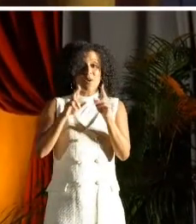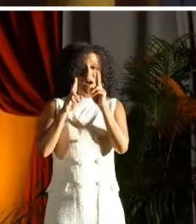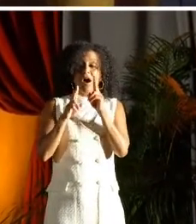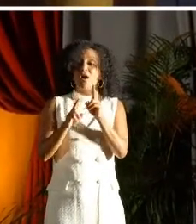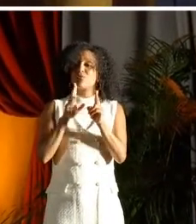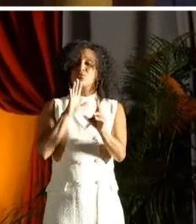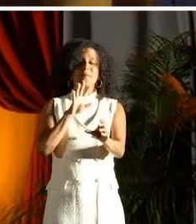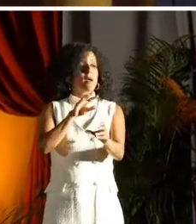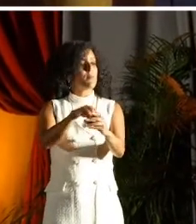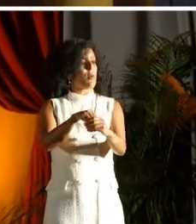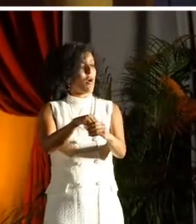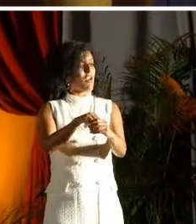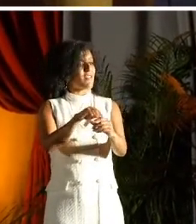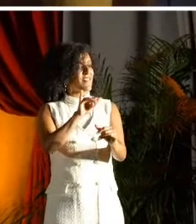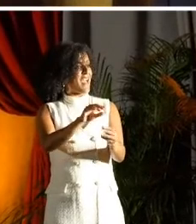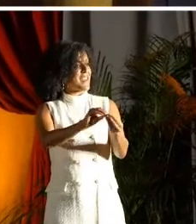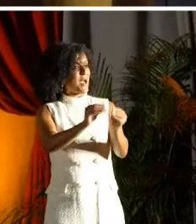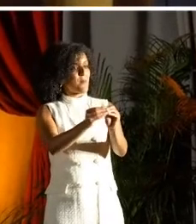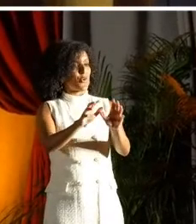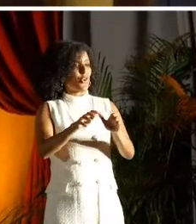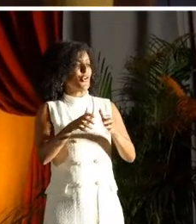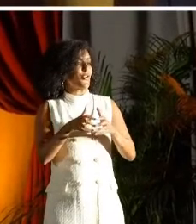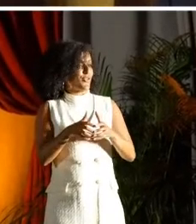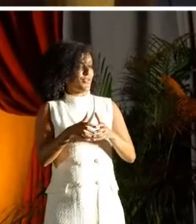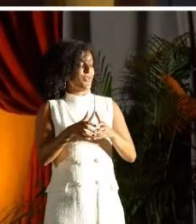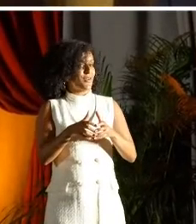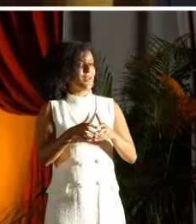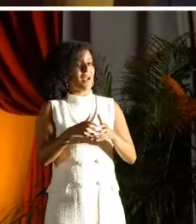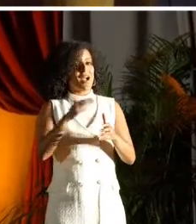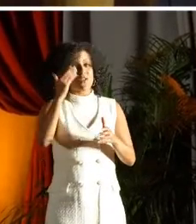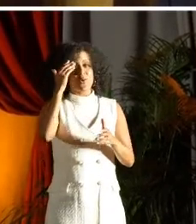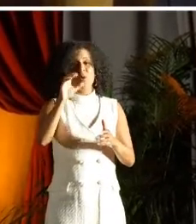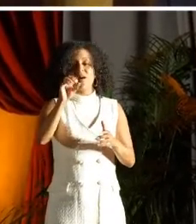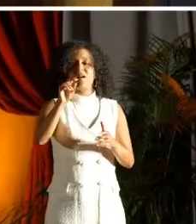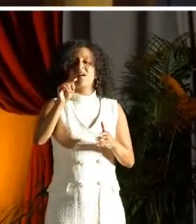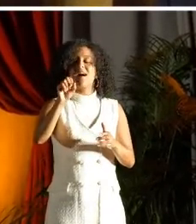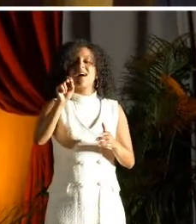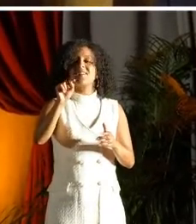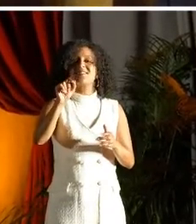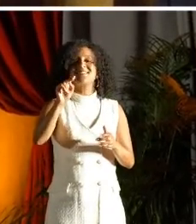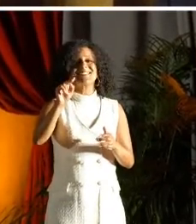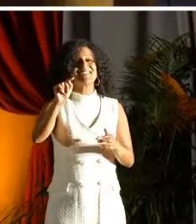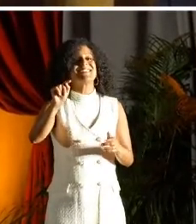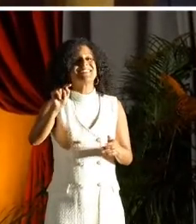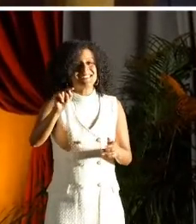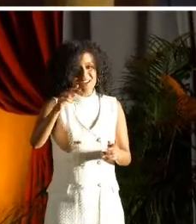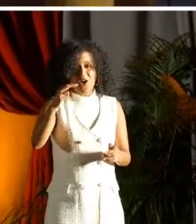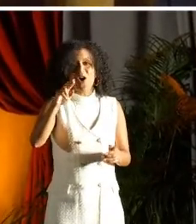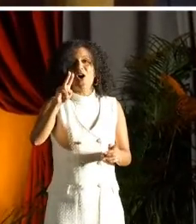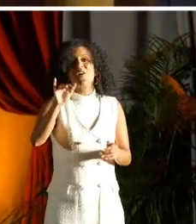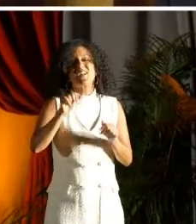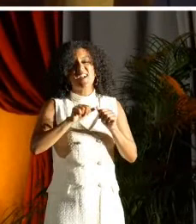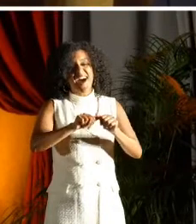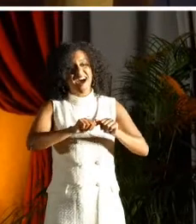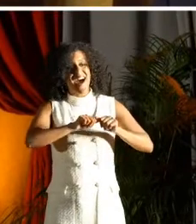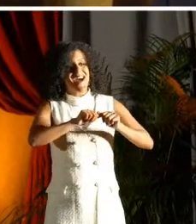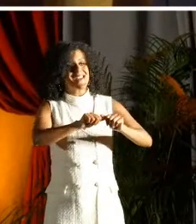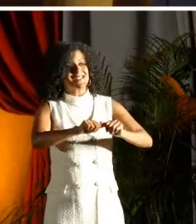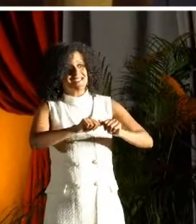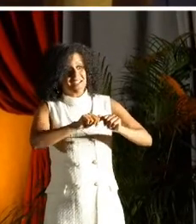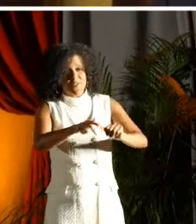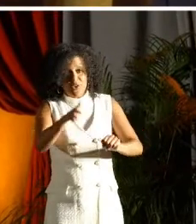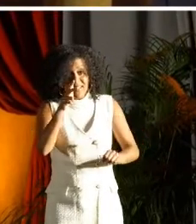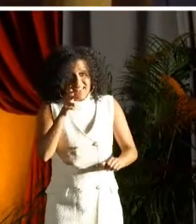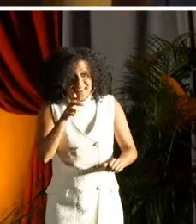be a part of that number. And I lean on Constance Slaughter Harvey constantly. So, Connie, if you're listening, if you're